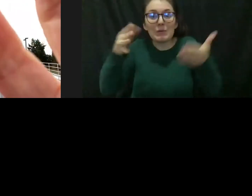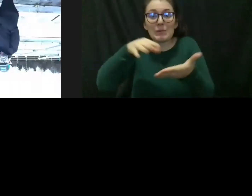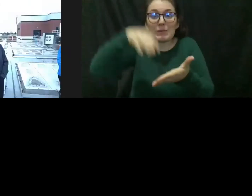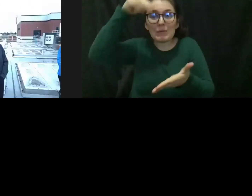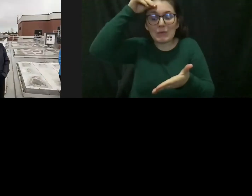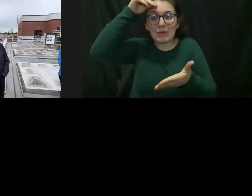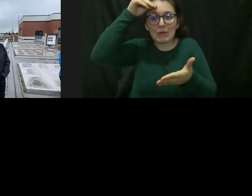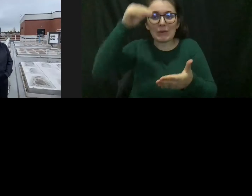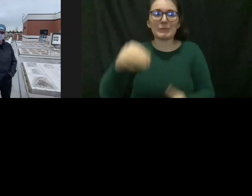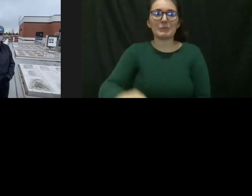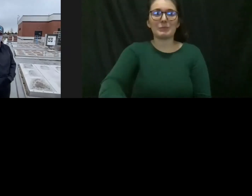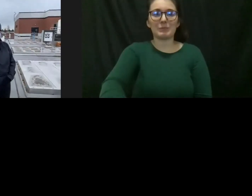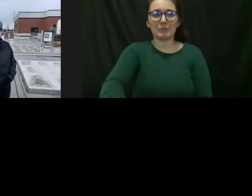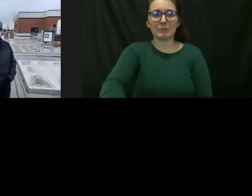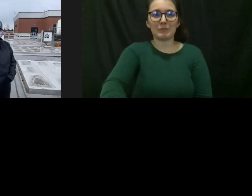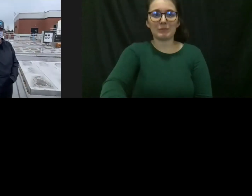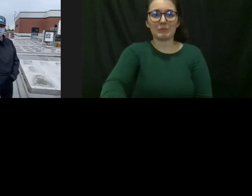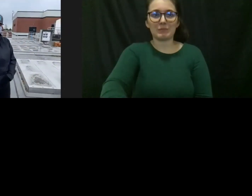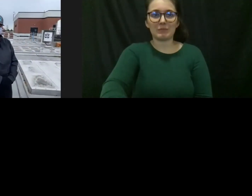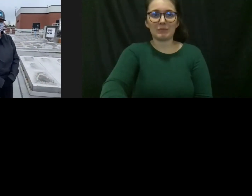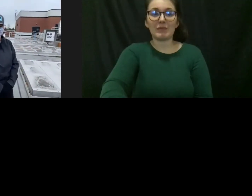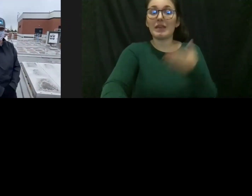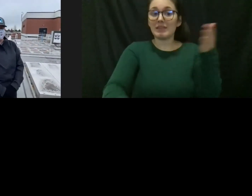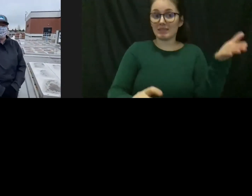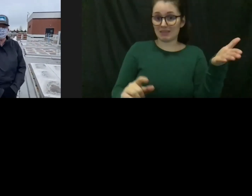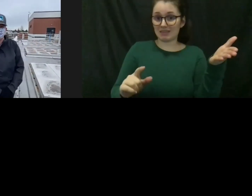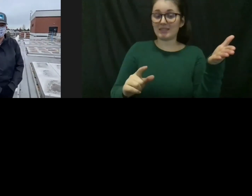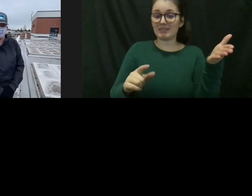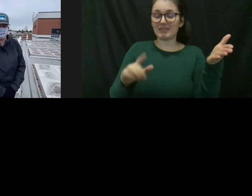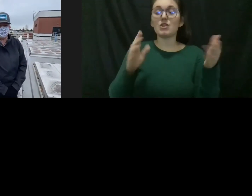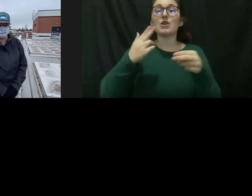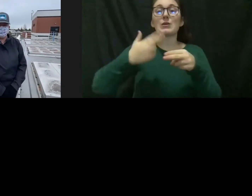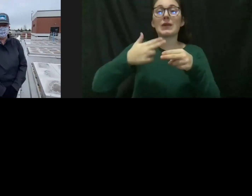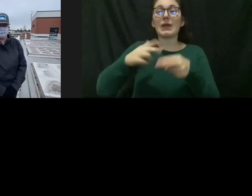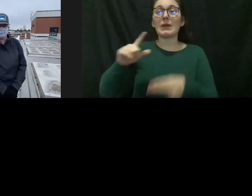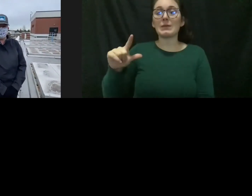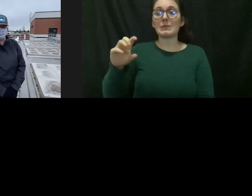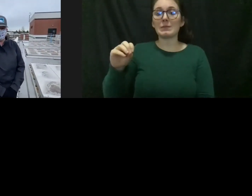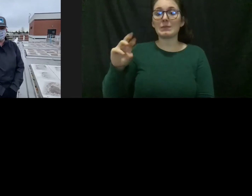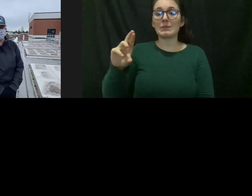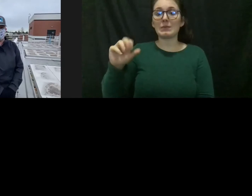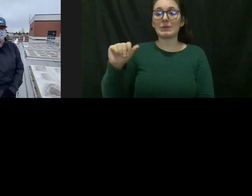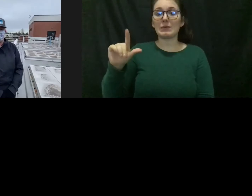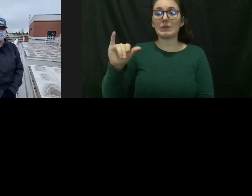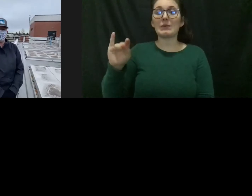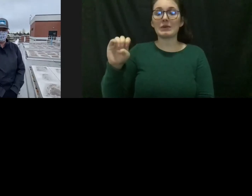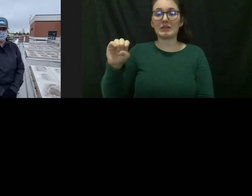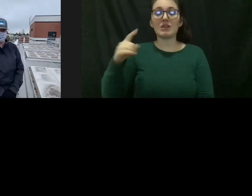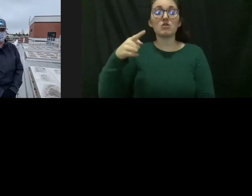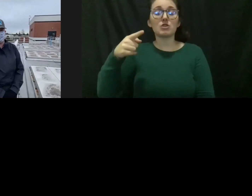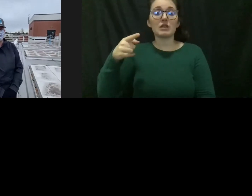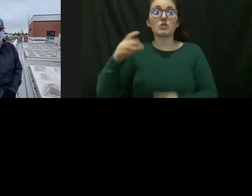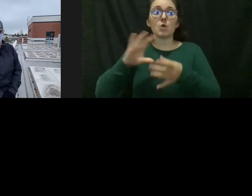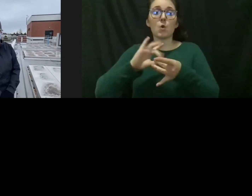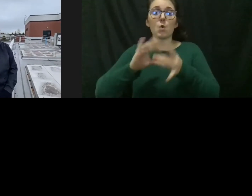go. And this is Miss Laura Lynn. Hi, I'm Laura Lynn Spiro. I'm the Lead Communications Coordinator for the Metropolitan